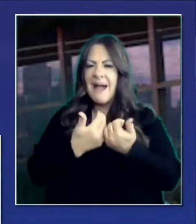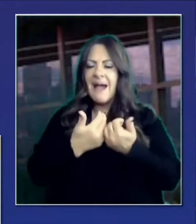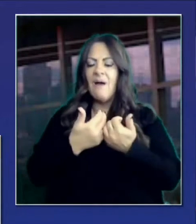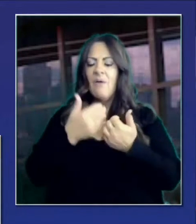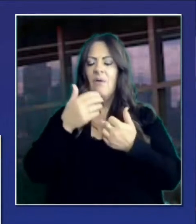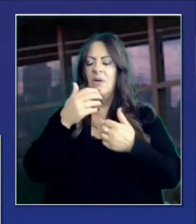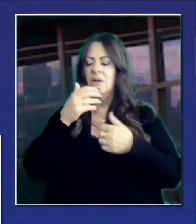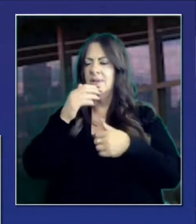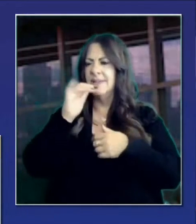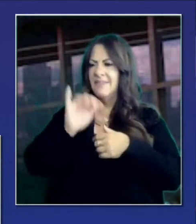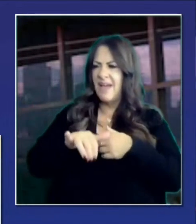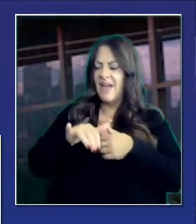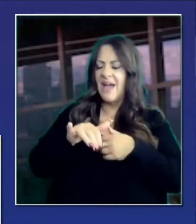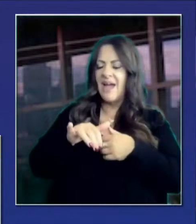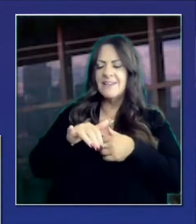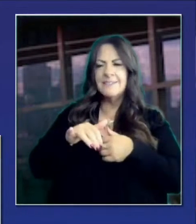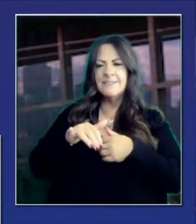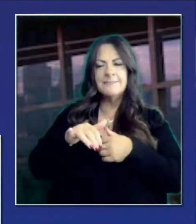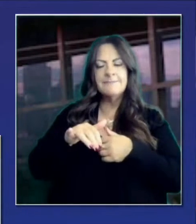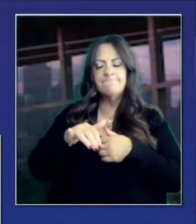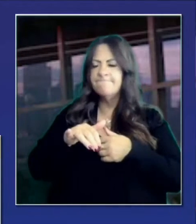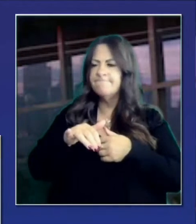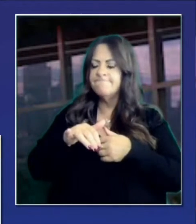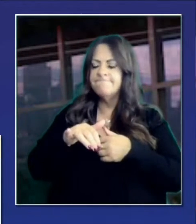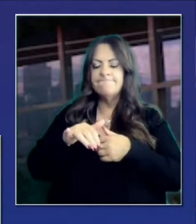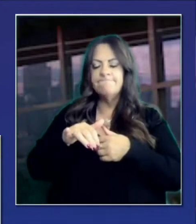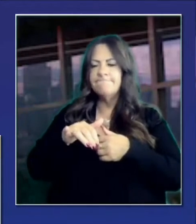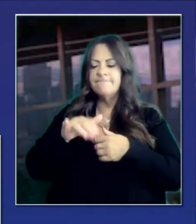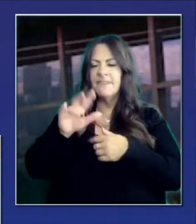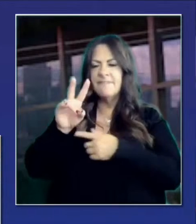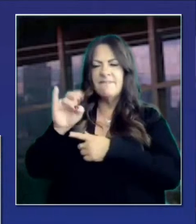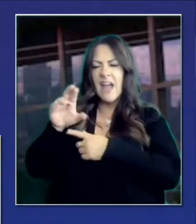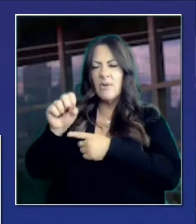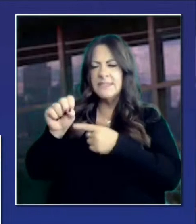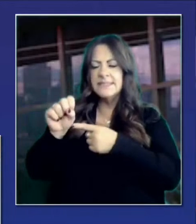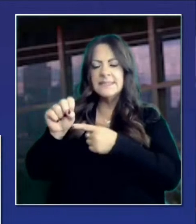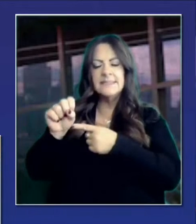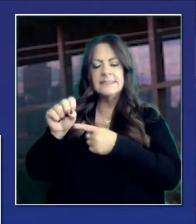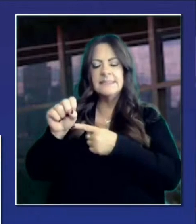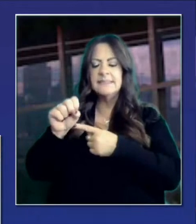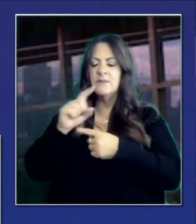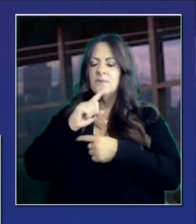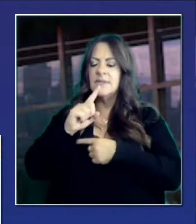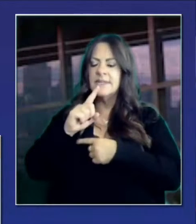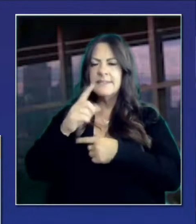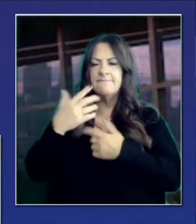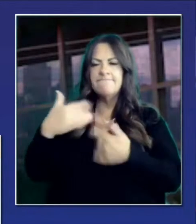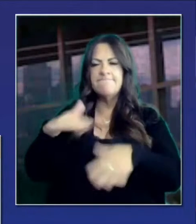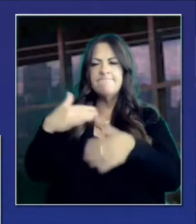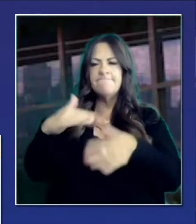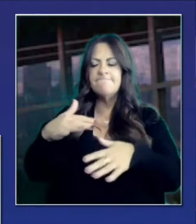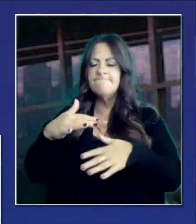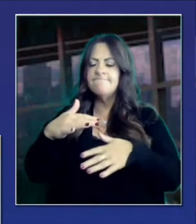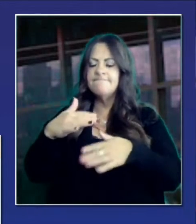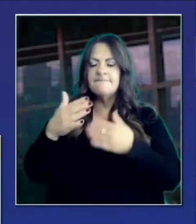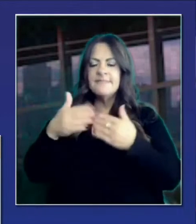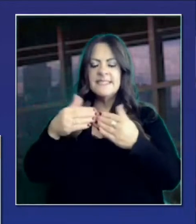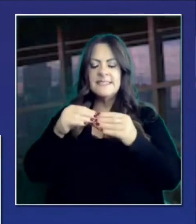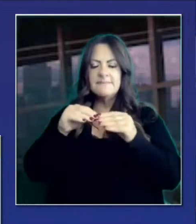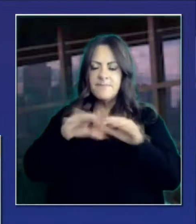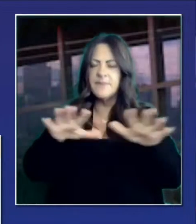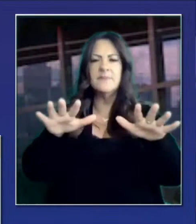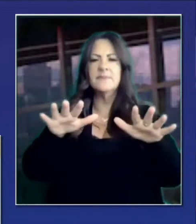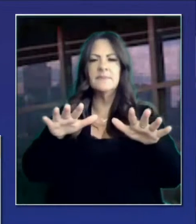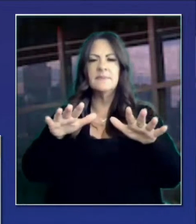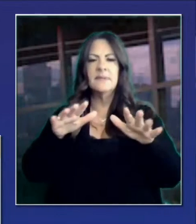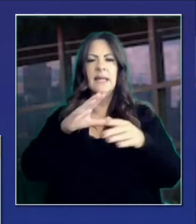is going to sort of throw us a curveball in a way, and to decide what the right interventions are. And to date, we've used